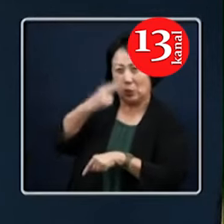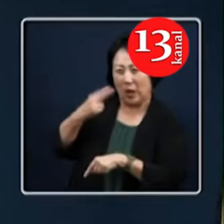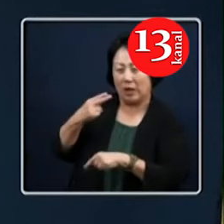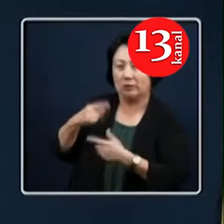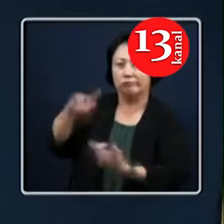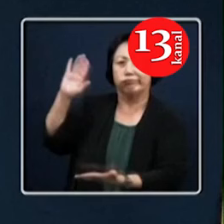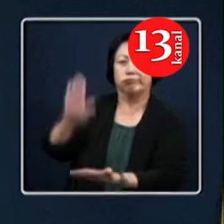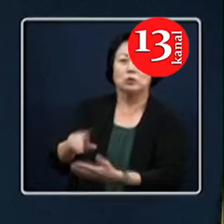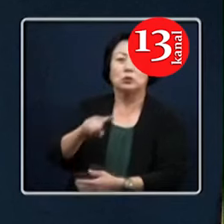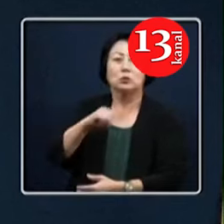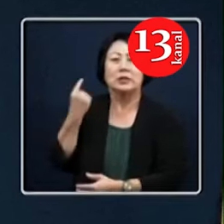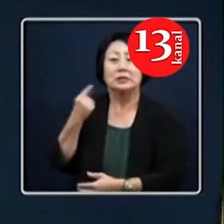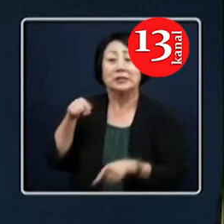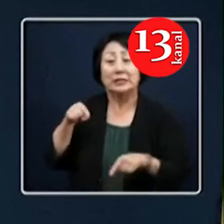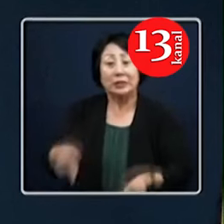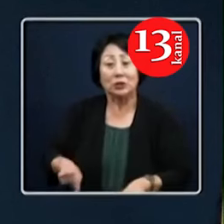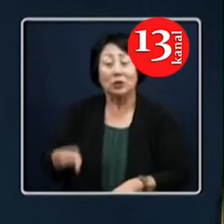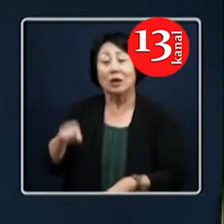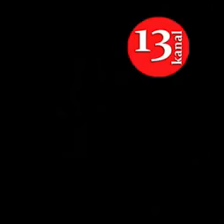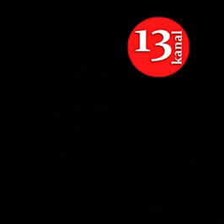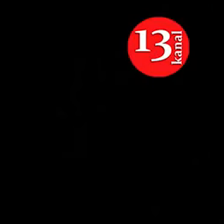and also in the county of Maui.